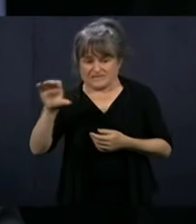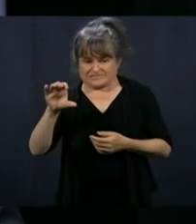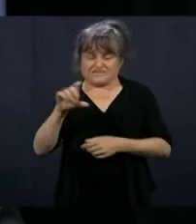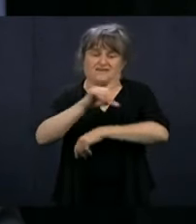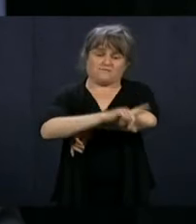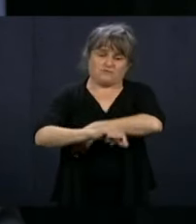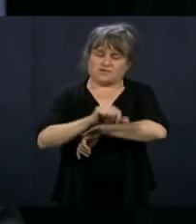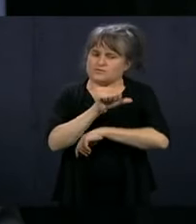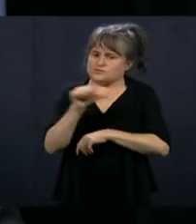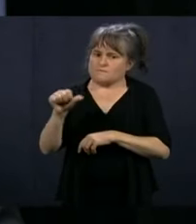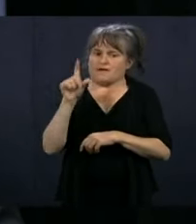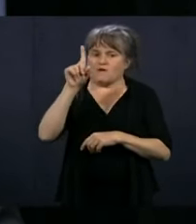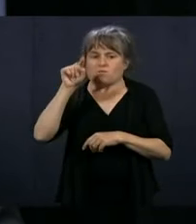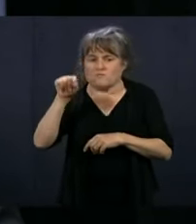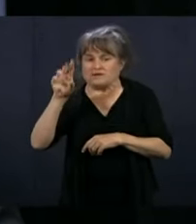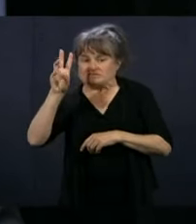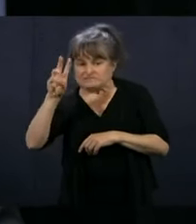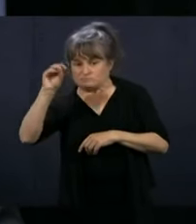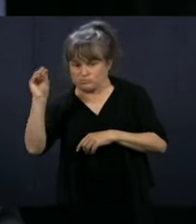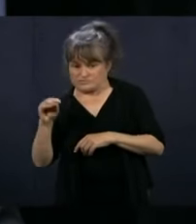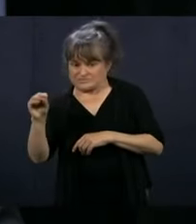That's 1.6%.